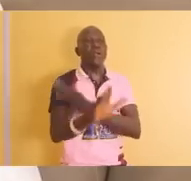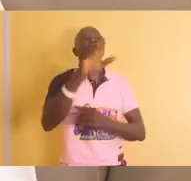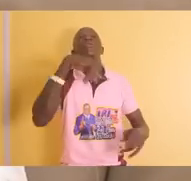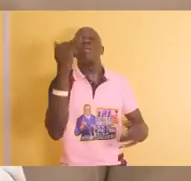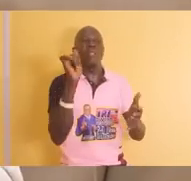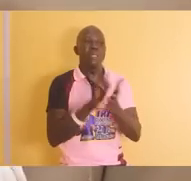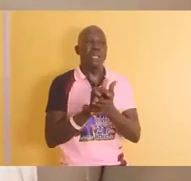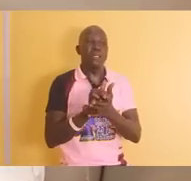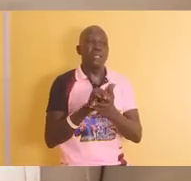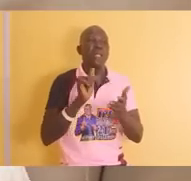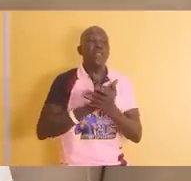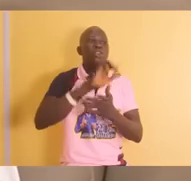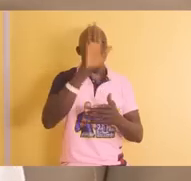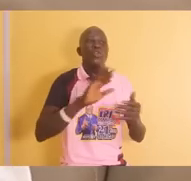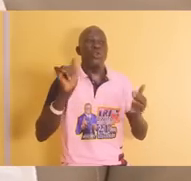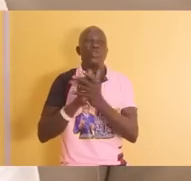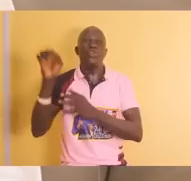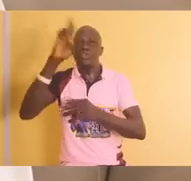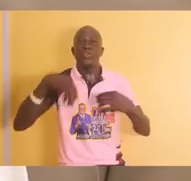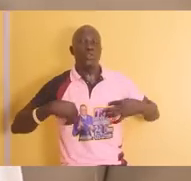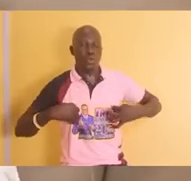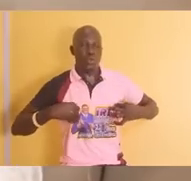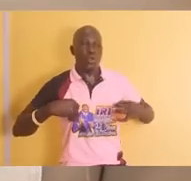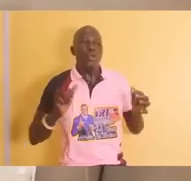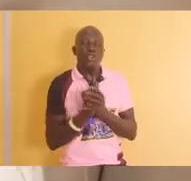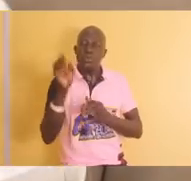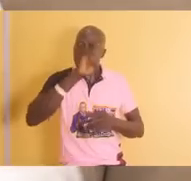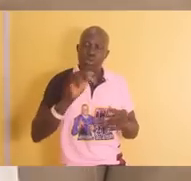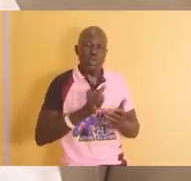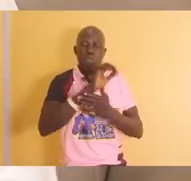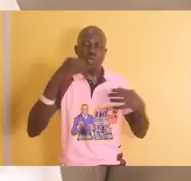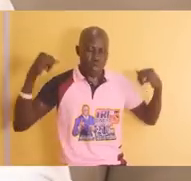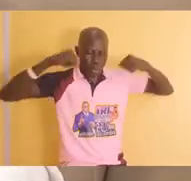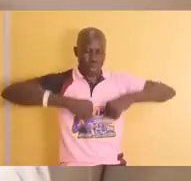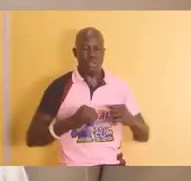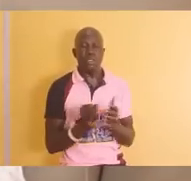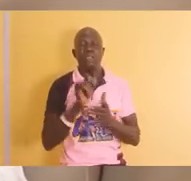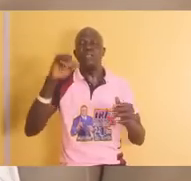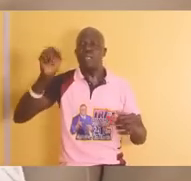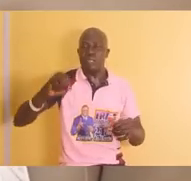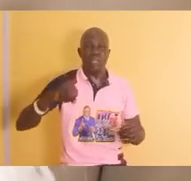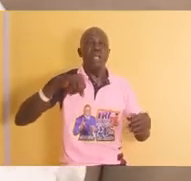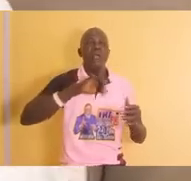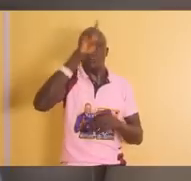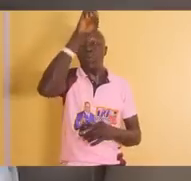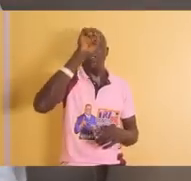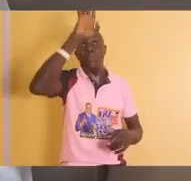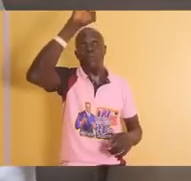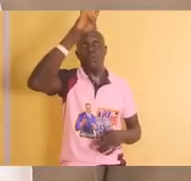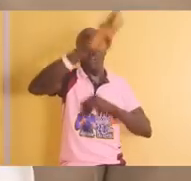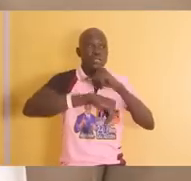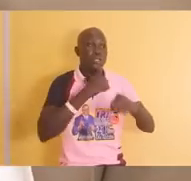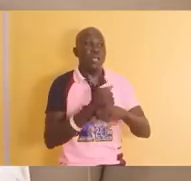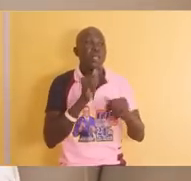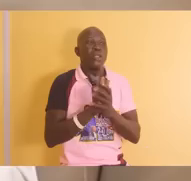mi pe tell me that all right for you will wear your effort all right for you will wear your effort yes eh come on do many once before